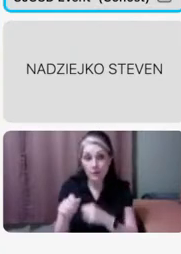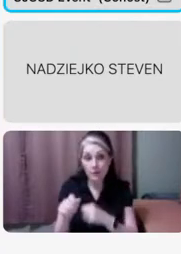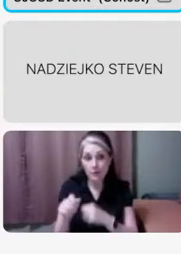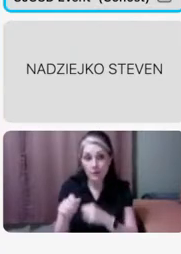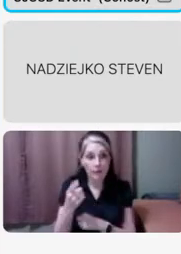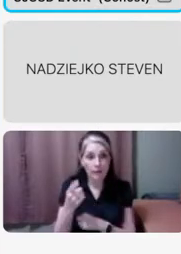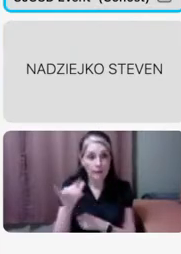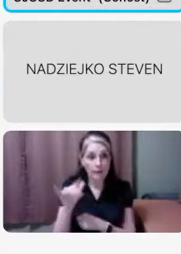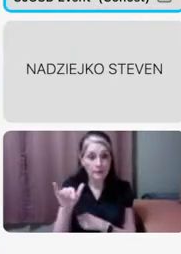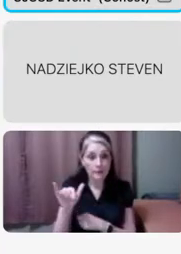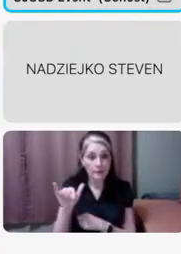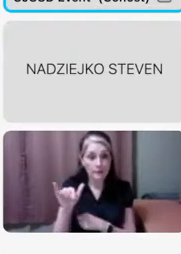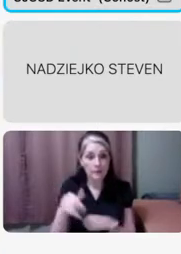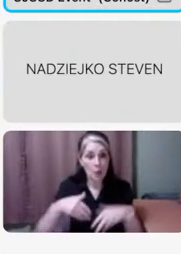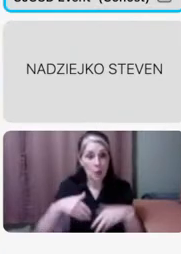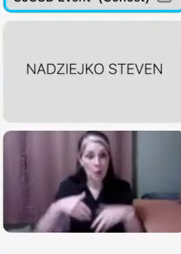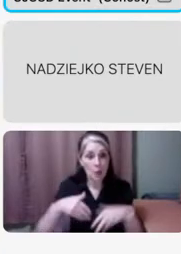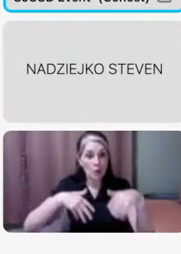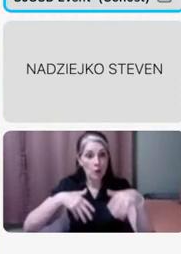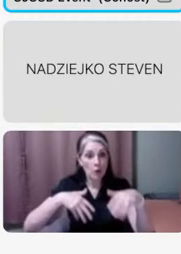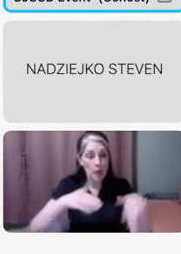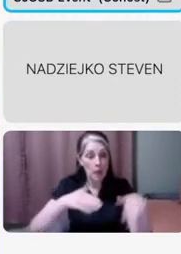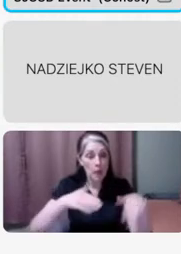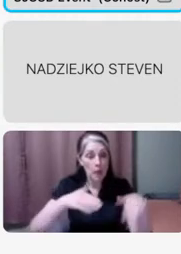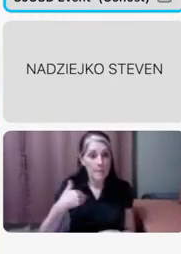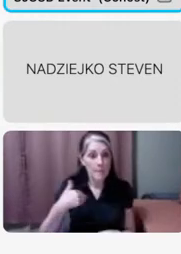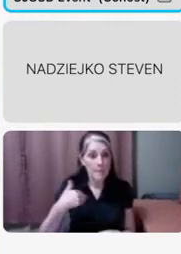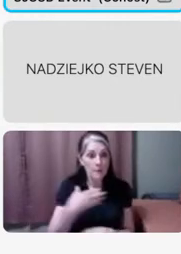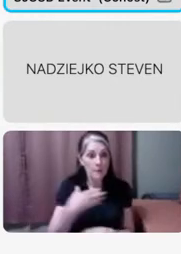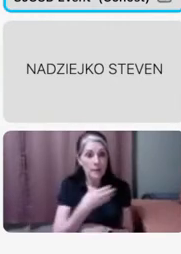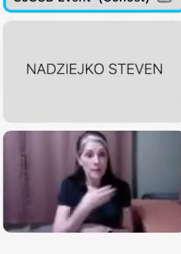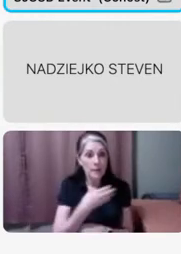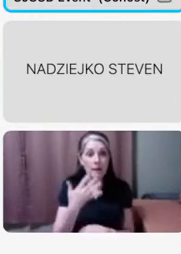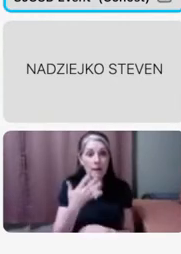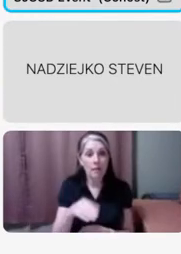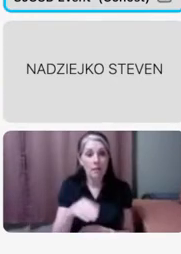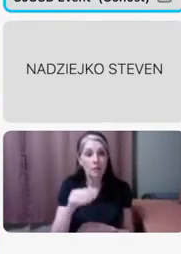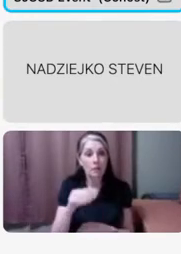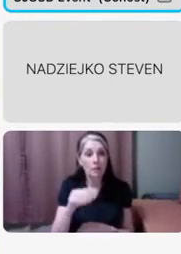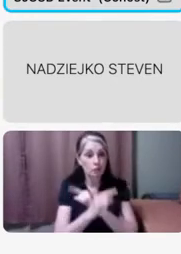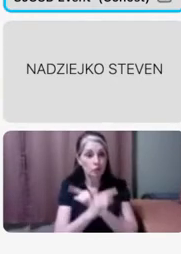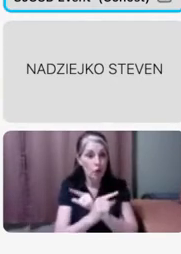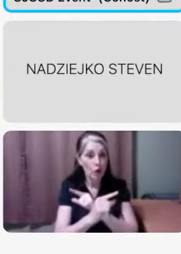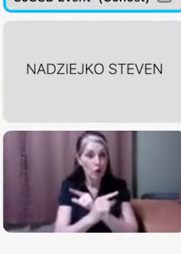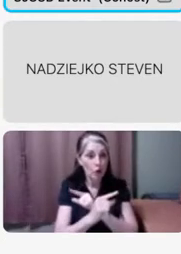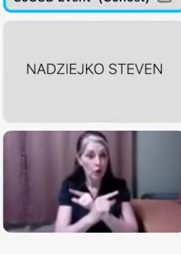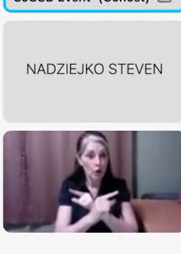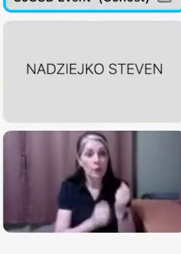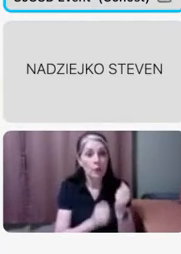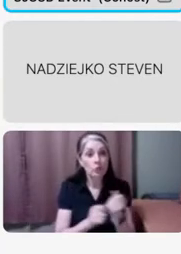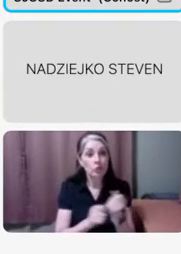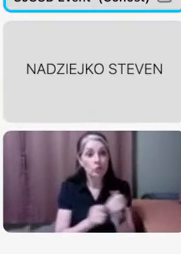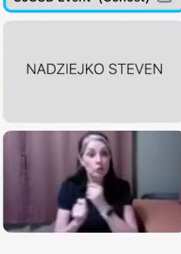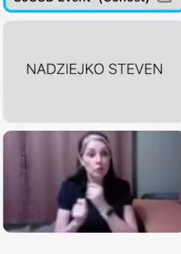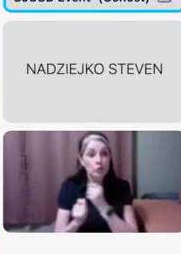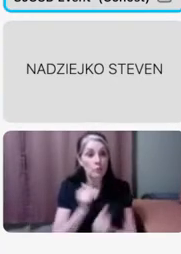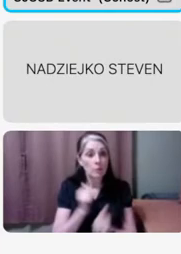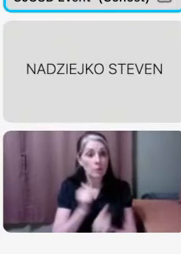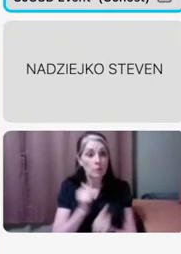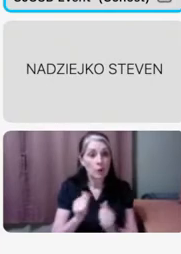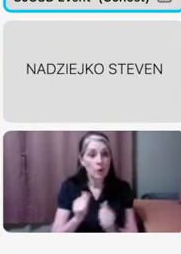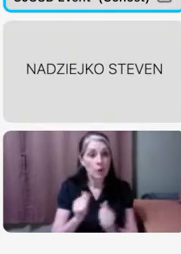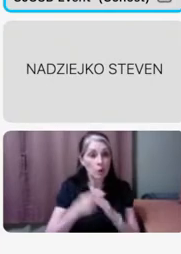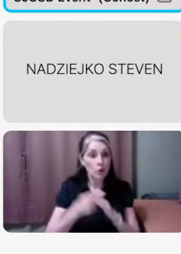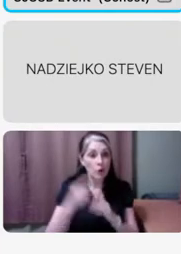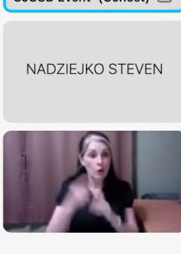members and color guard our cheer team performed the beginning of the halftime show alongside this